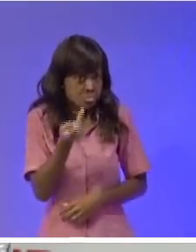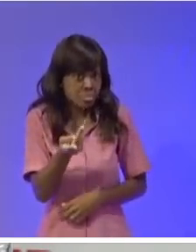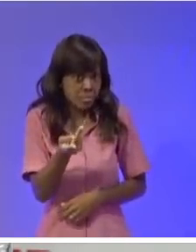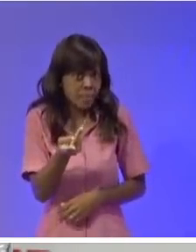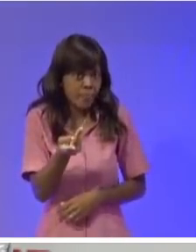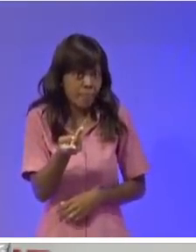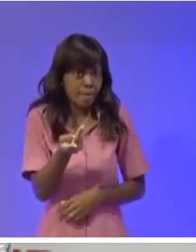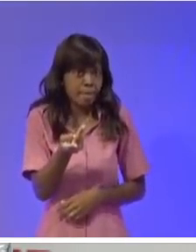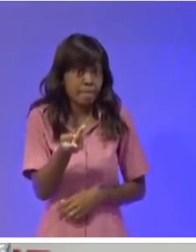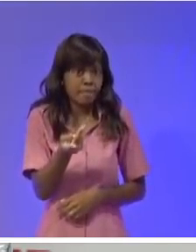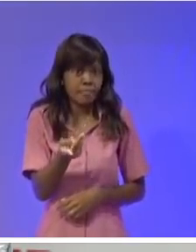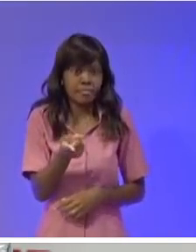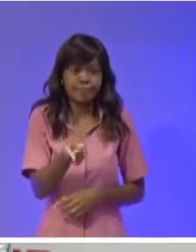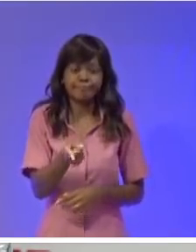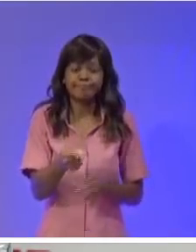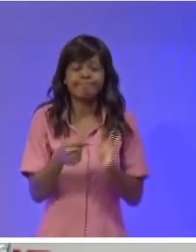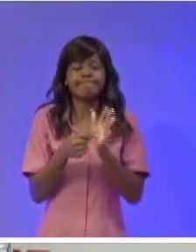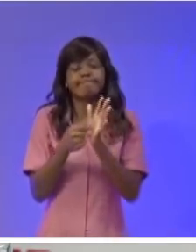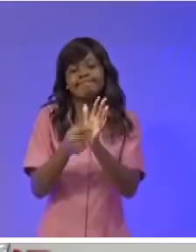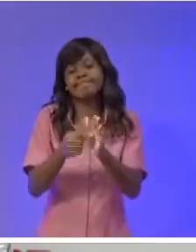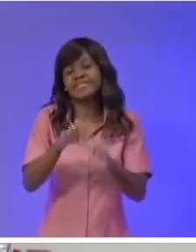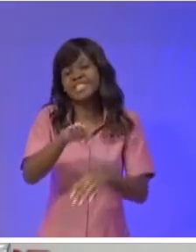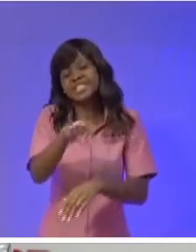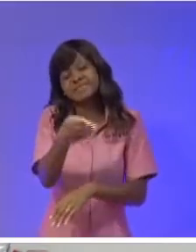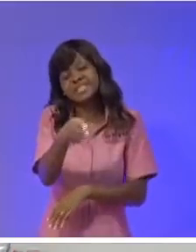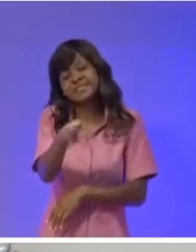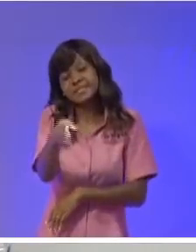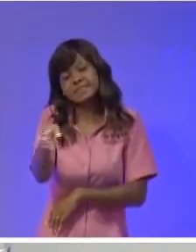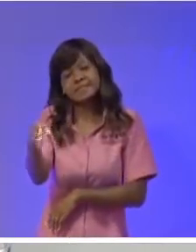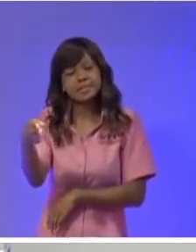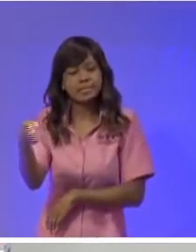it painted a different picture because it didn't go in.